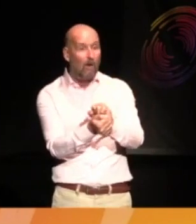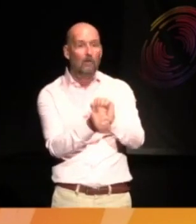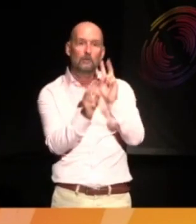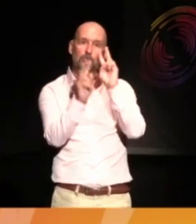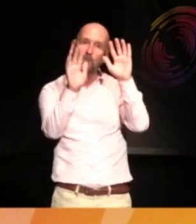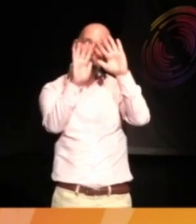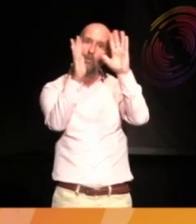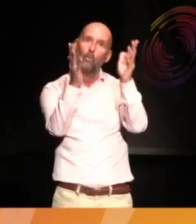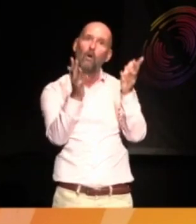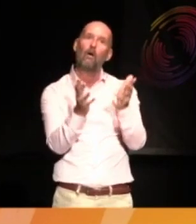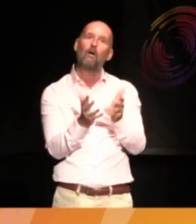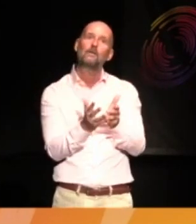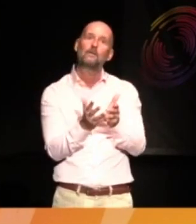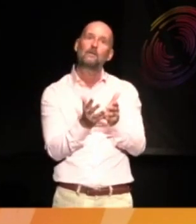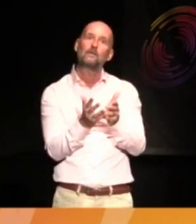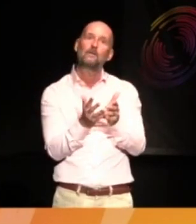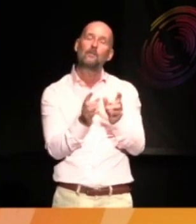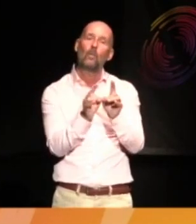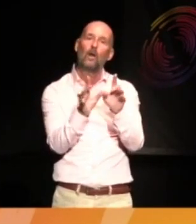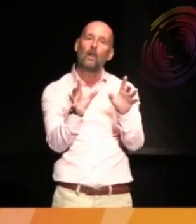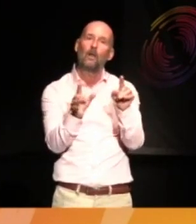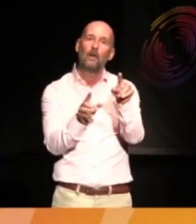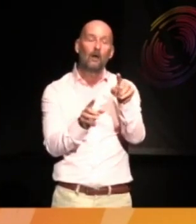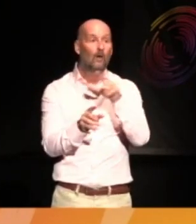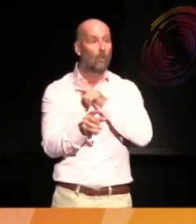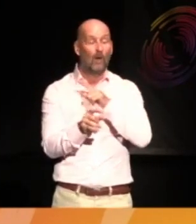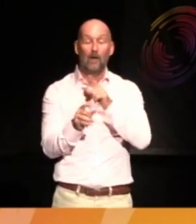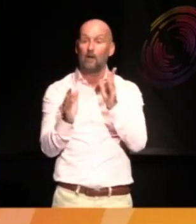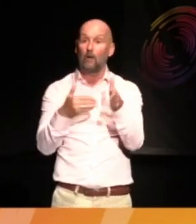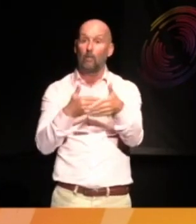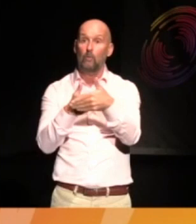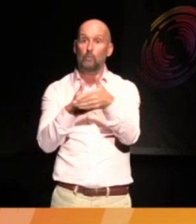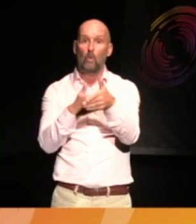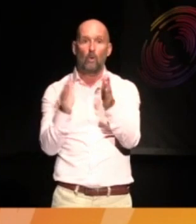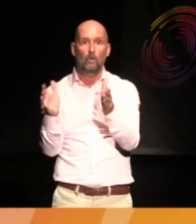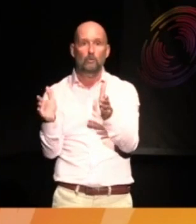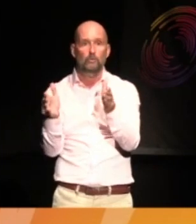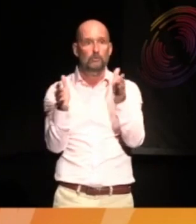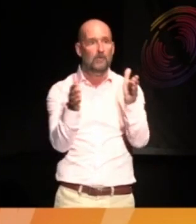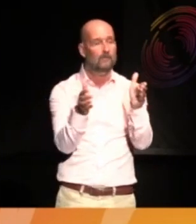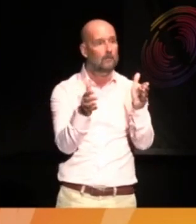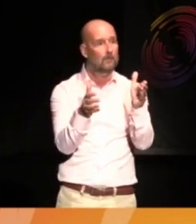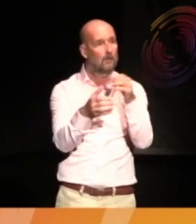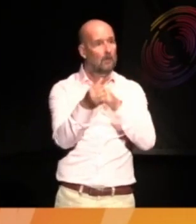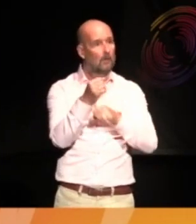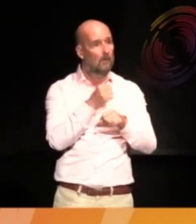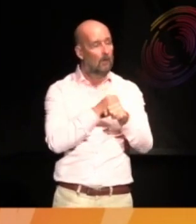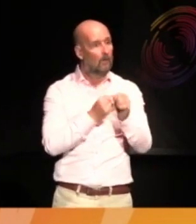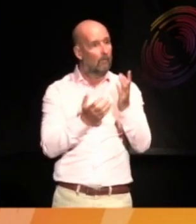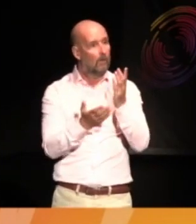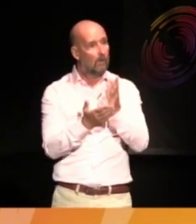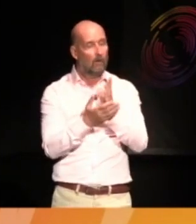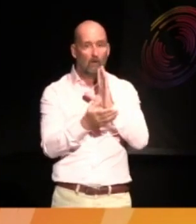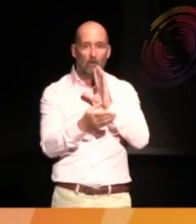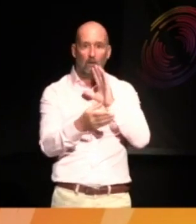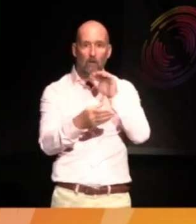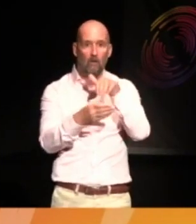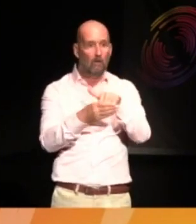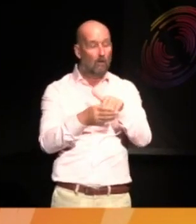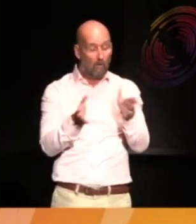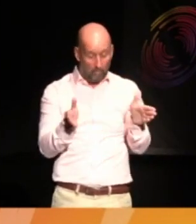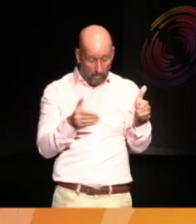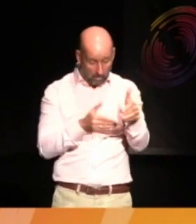world after, how the doorway shifts and you deposit both selves in a lost and found